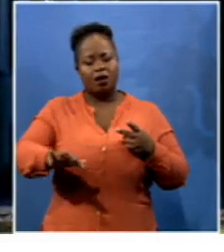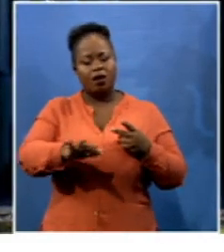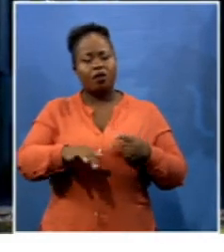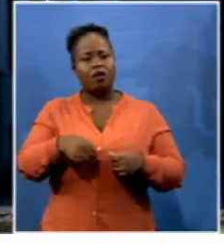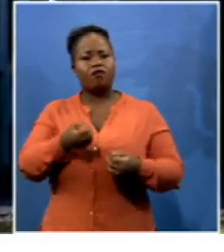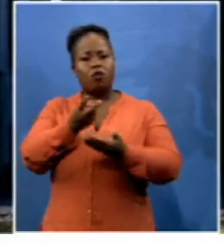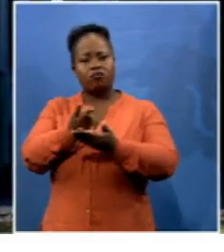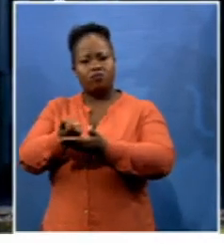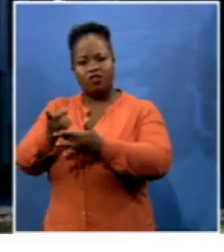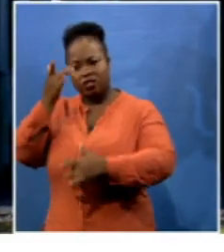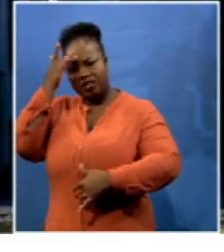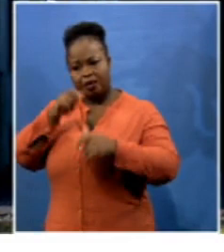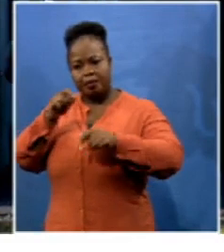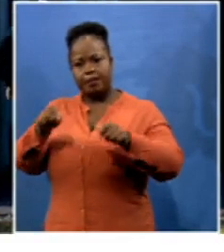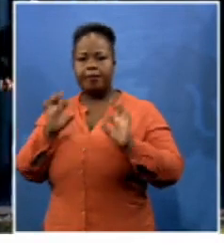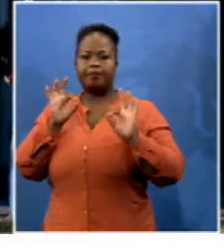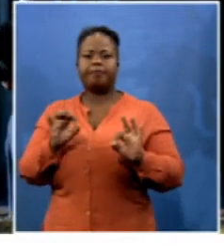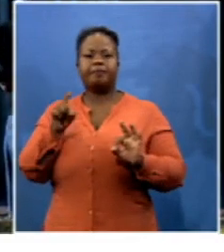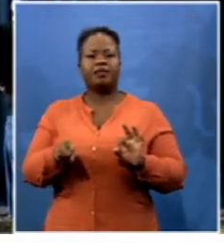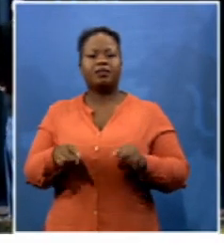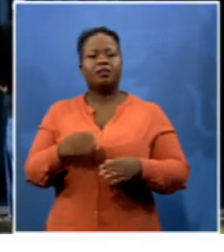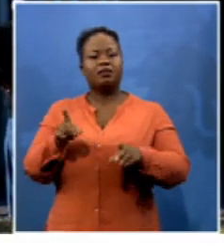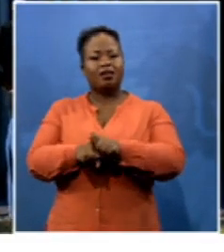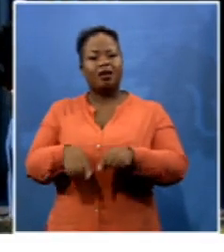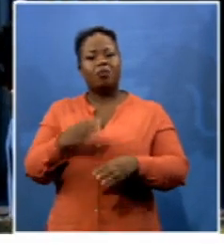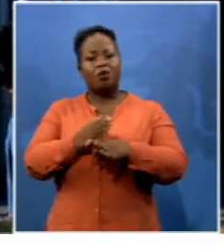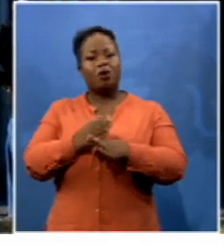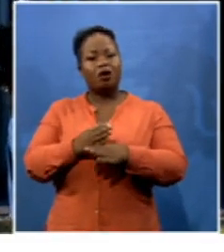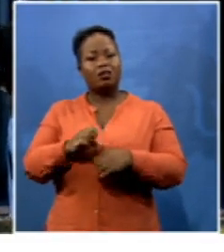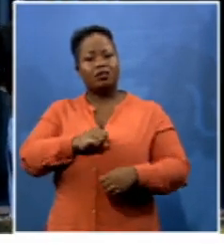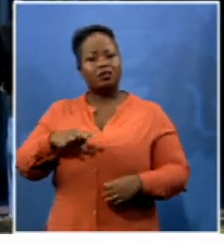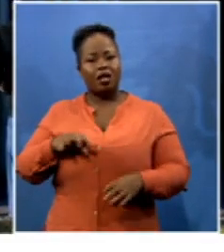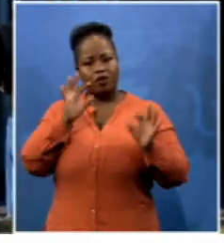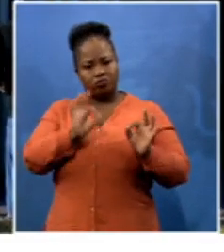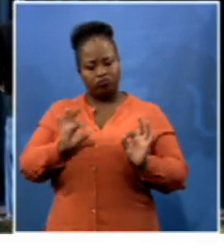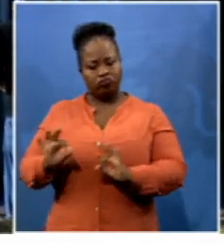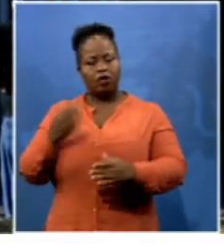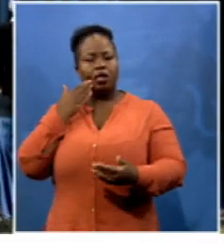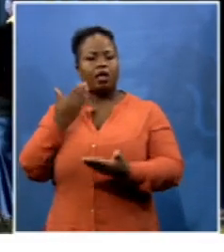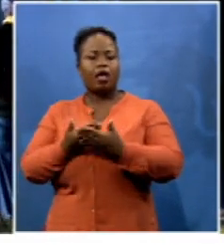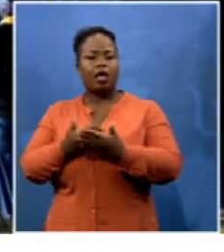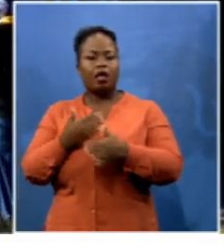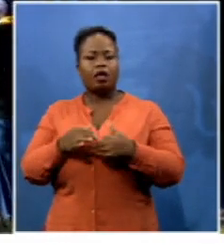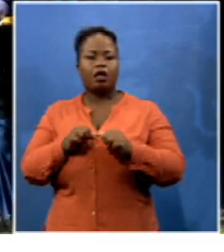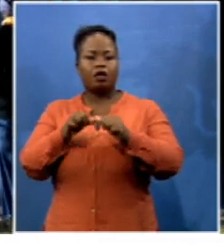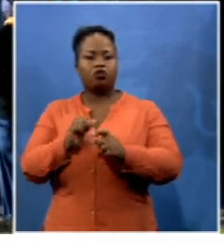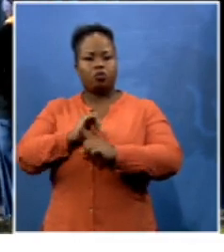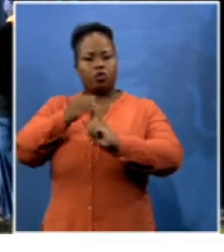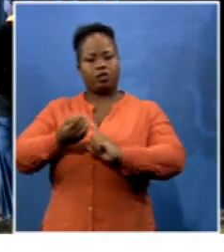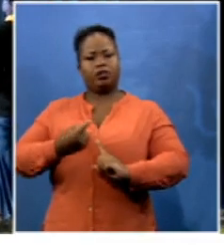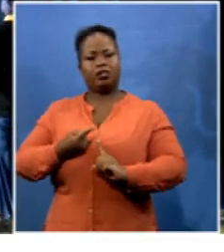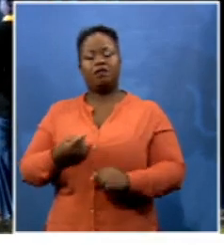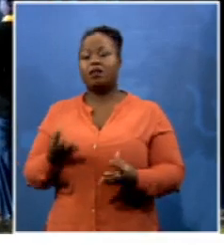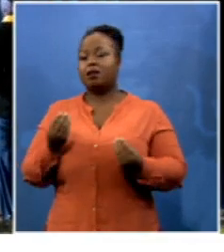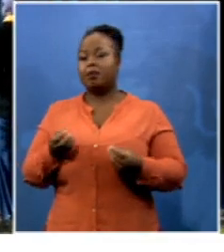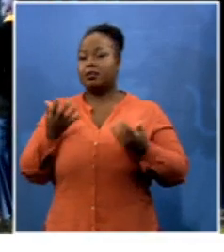in good standing, and the workers above all do have the gear to protect themselves and the patients during this time when the numbers in the Eastern